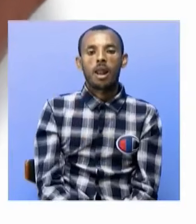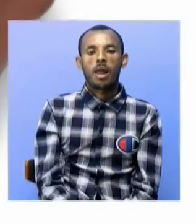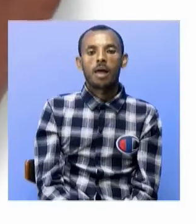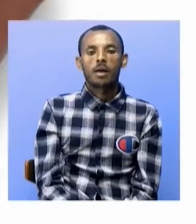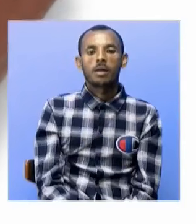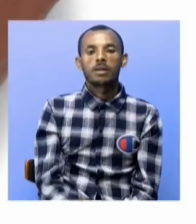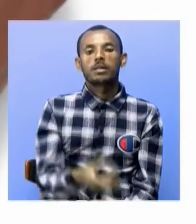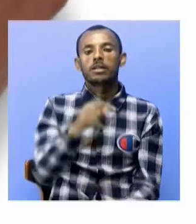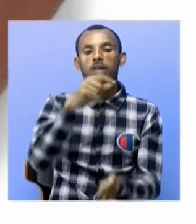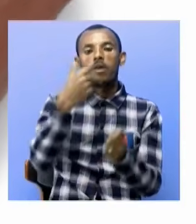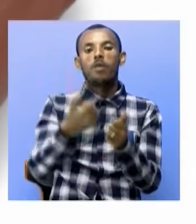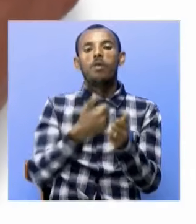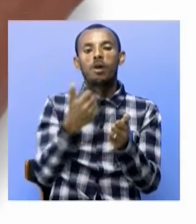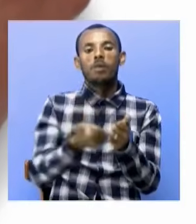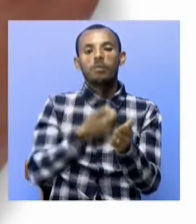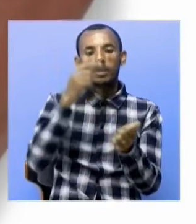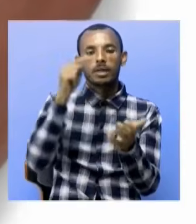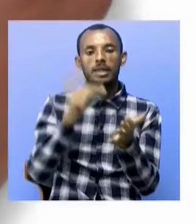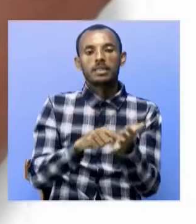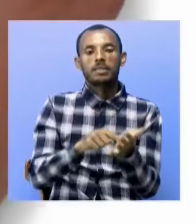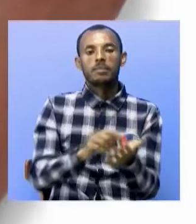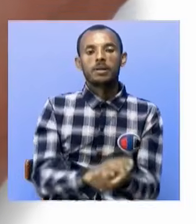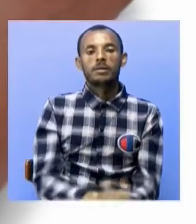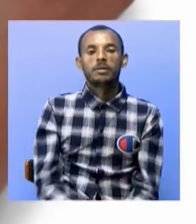The following decimals.